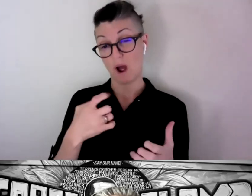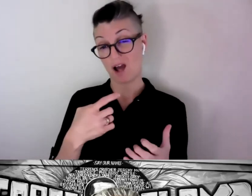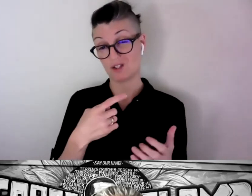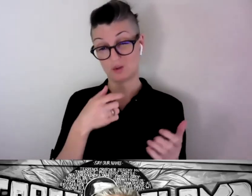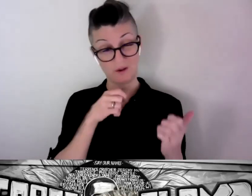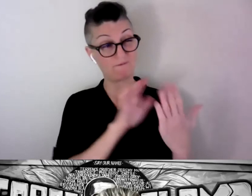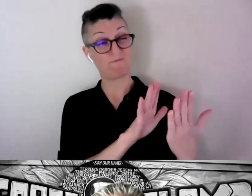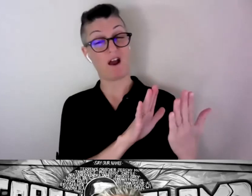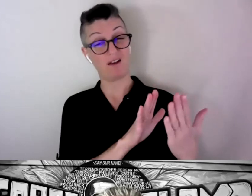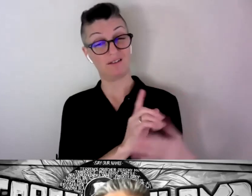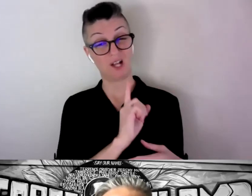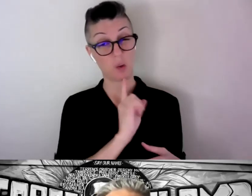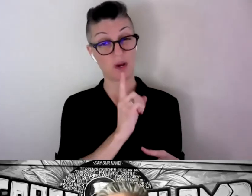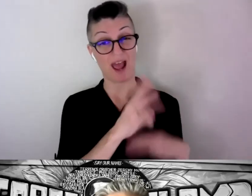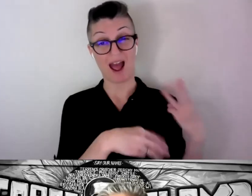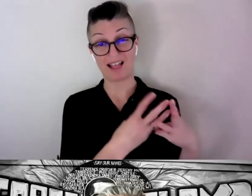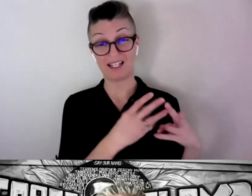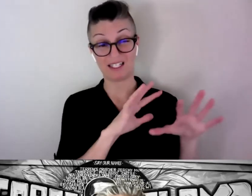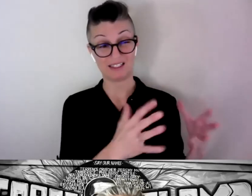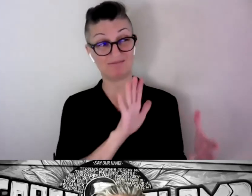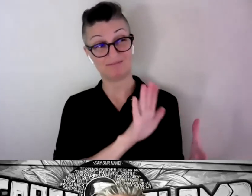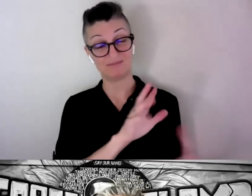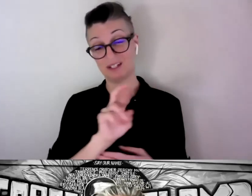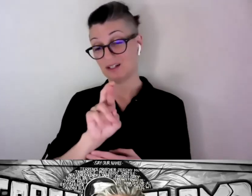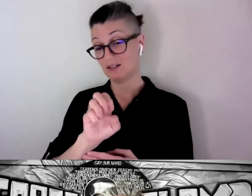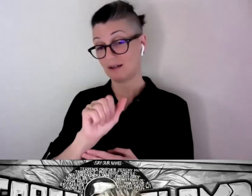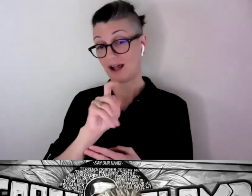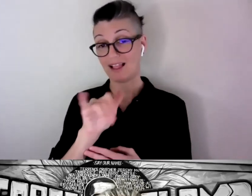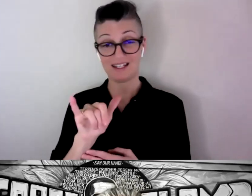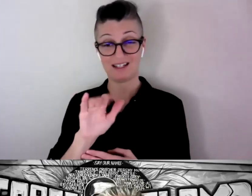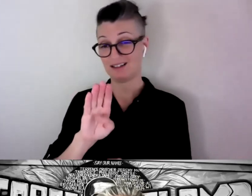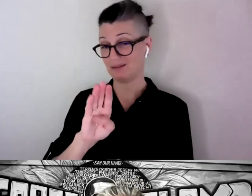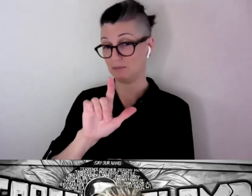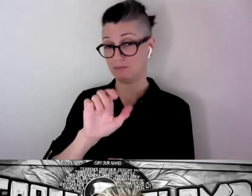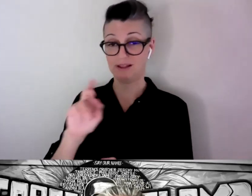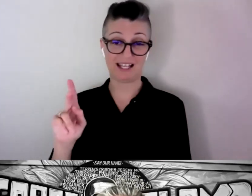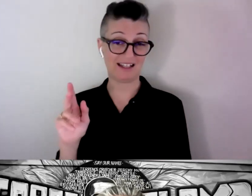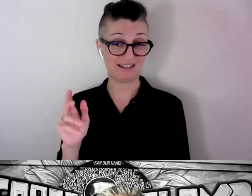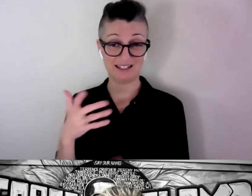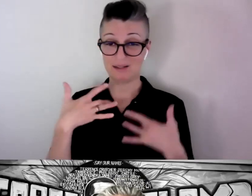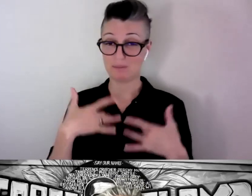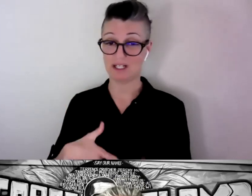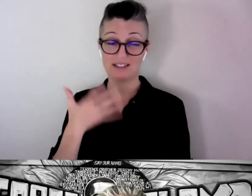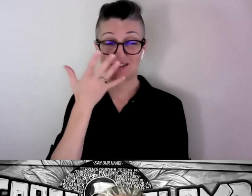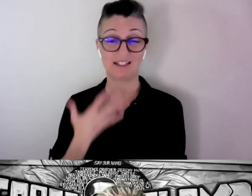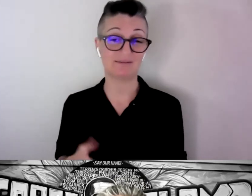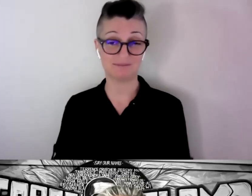the realities are bleak. The realities are dark. The realities are, you know, pretty depressing even,